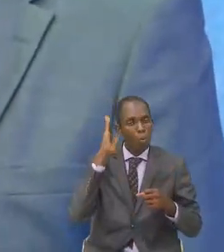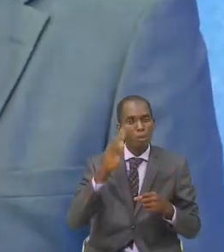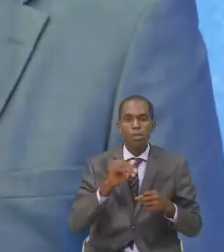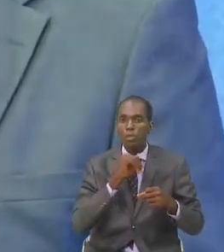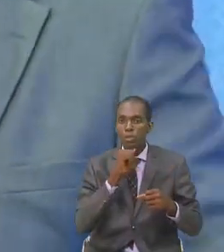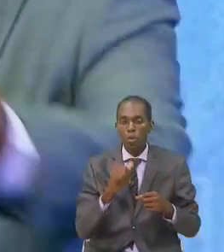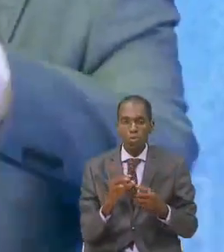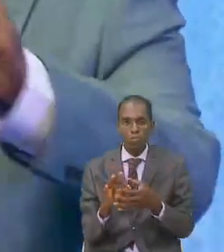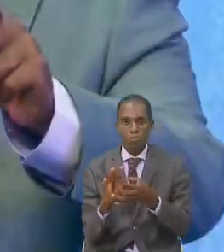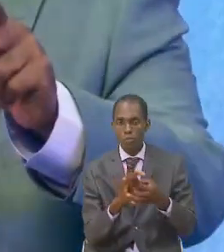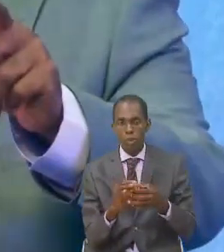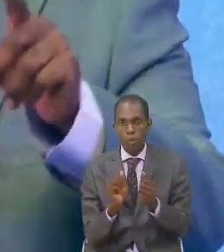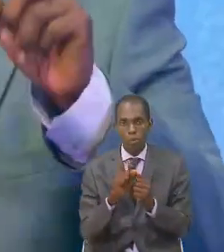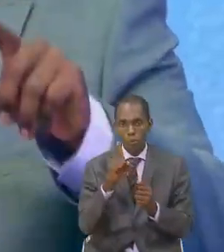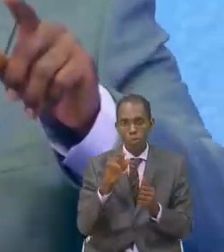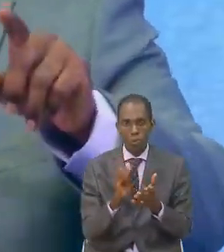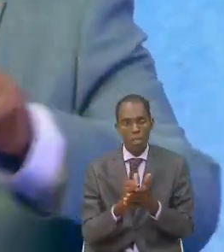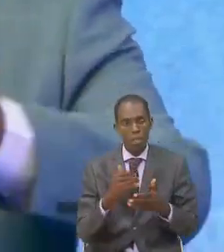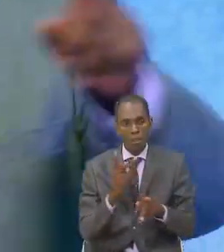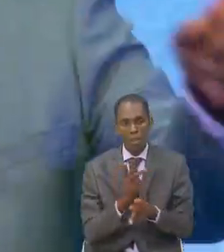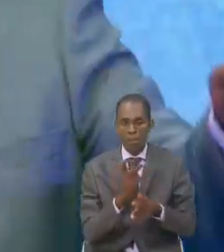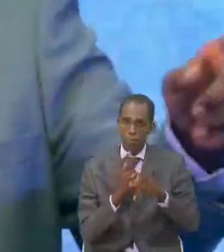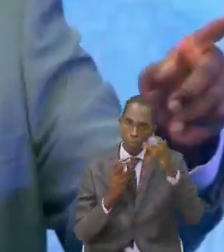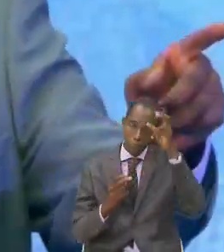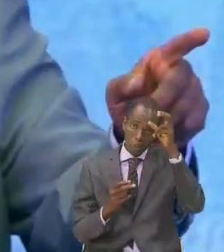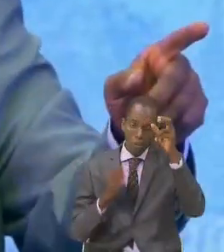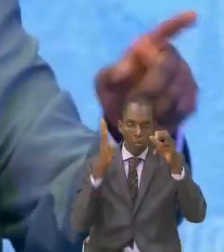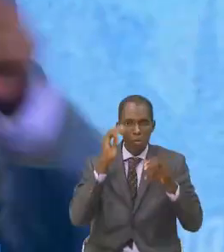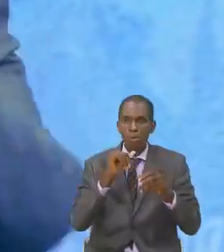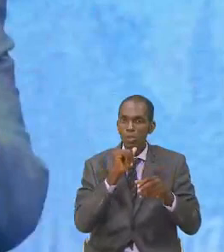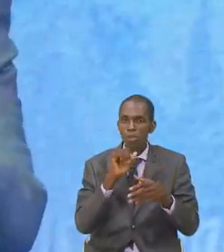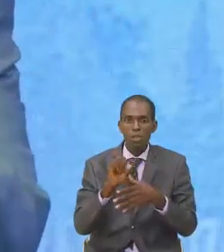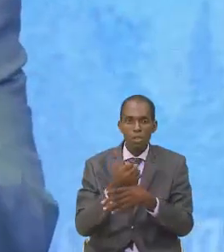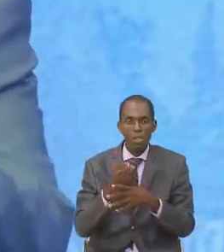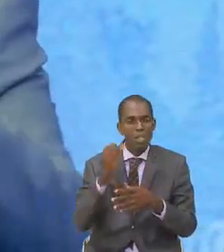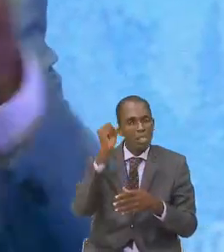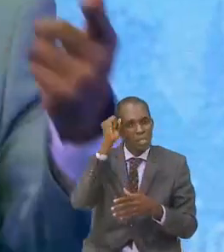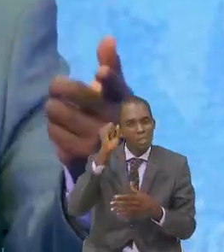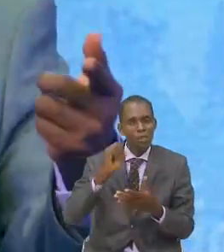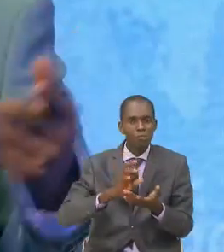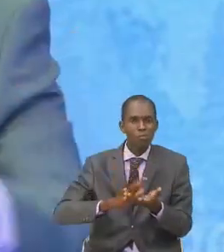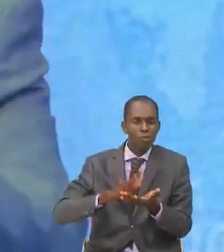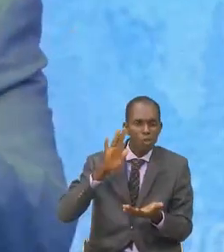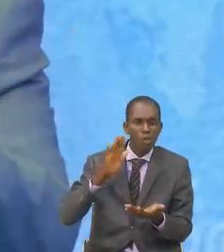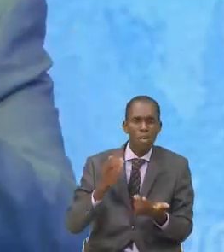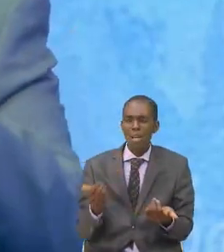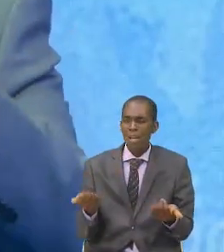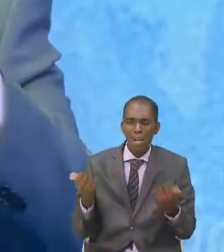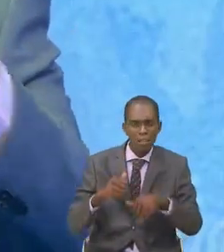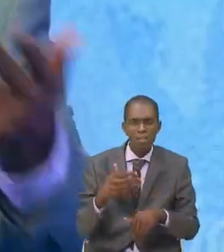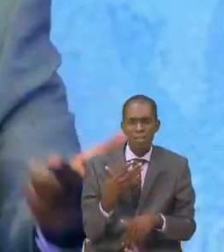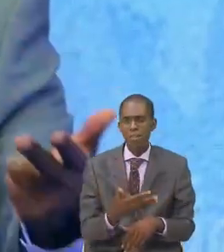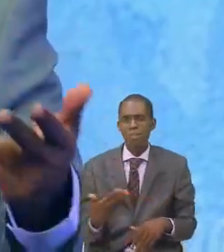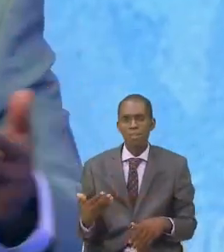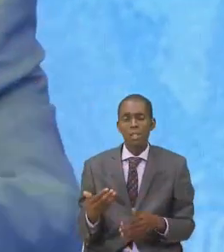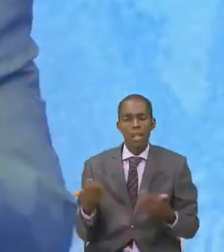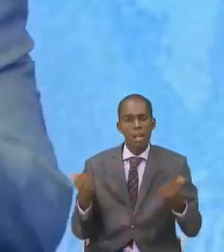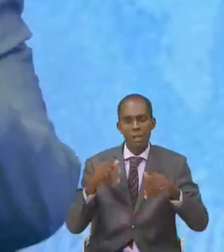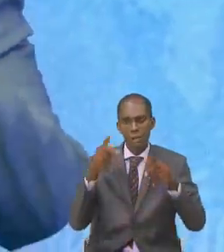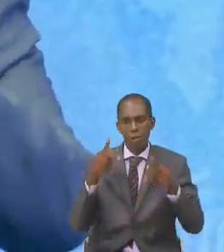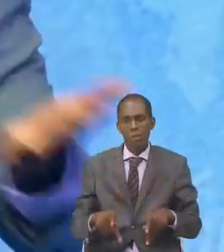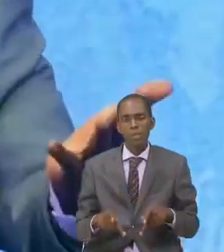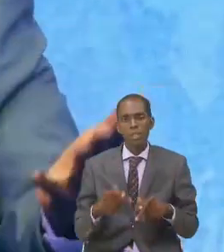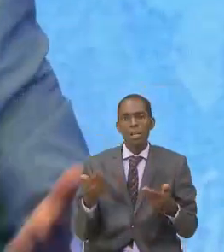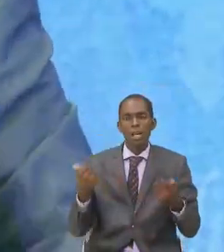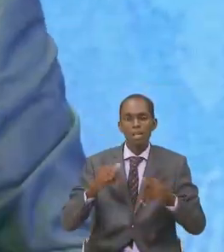Satan, because God will not share you with Satan, he'll not share his glory, he'll not share any person, he'll